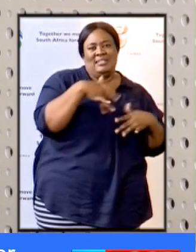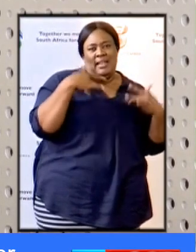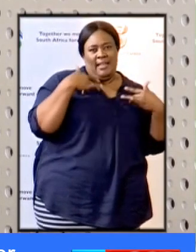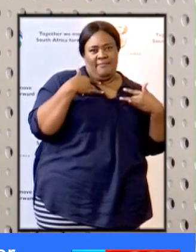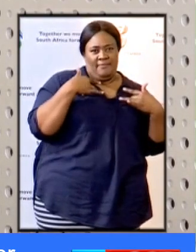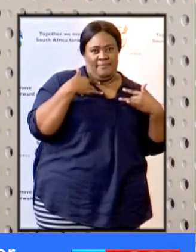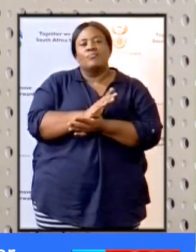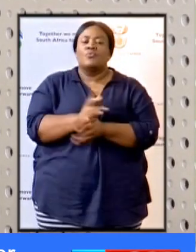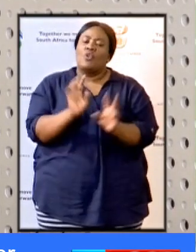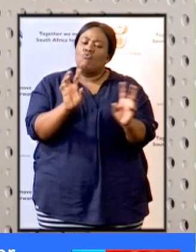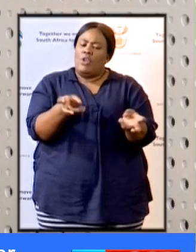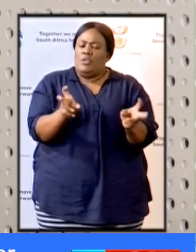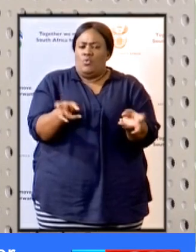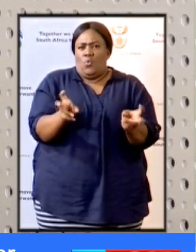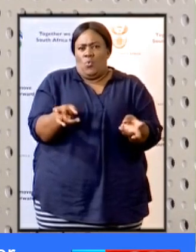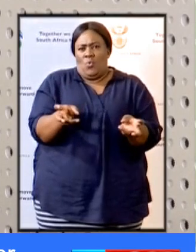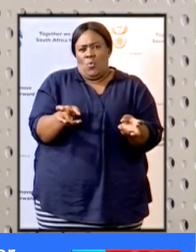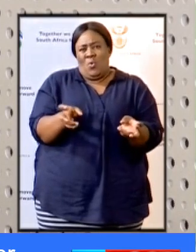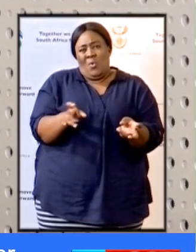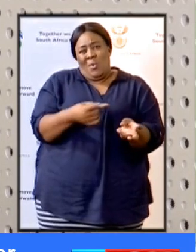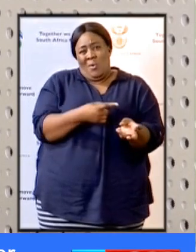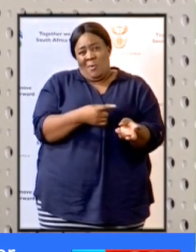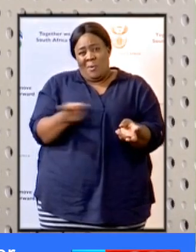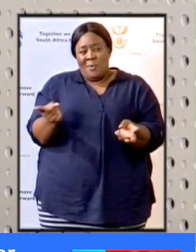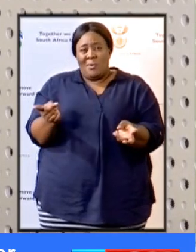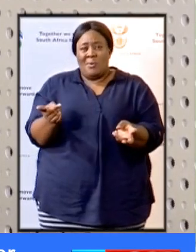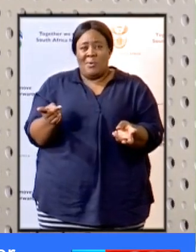So we realize that have been